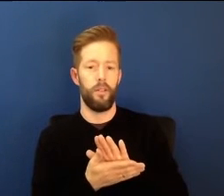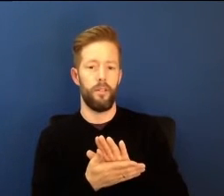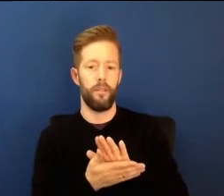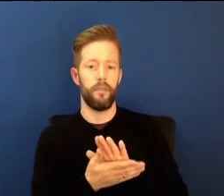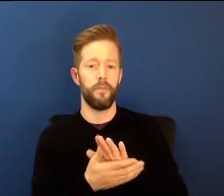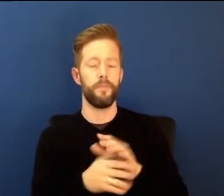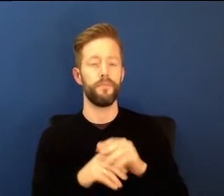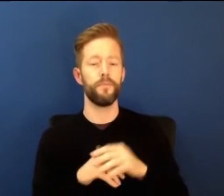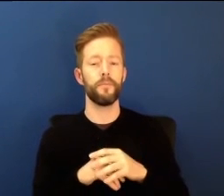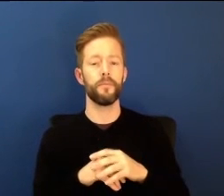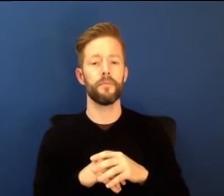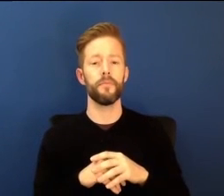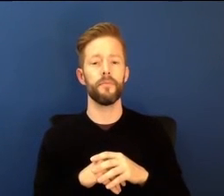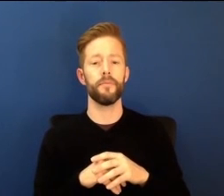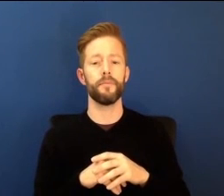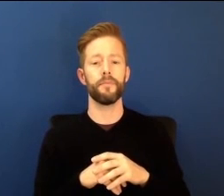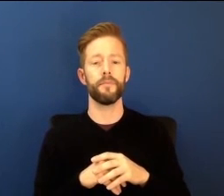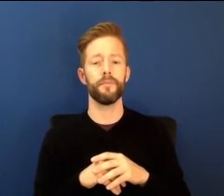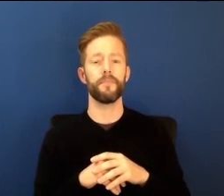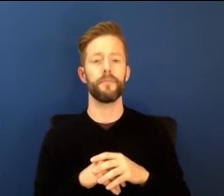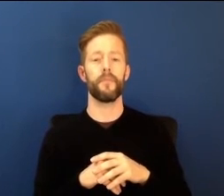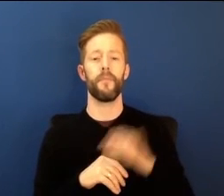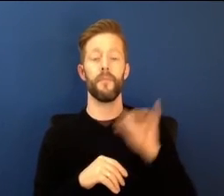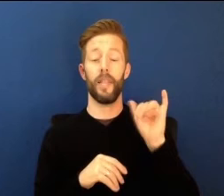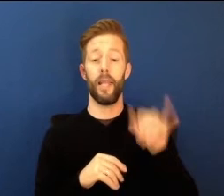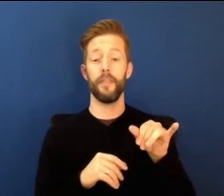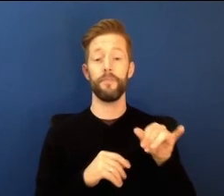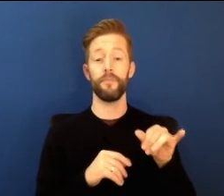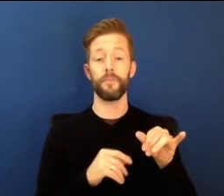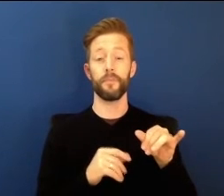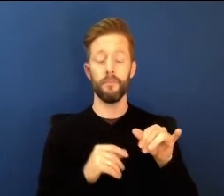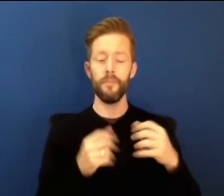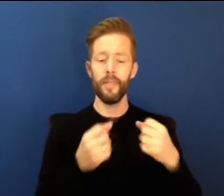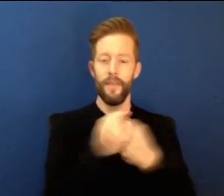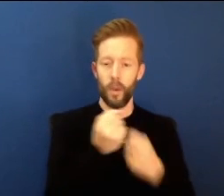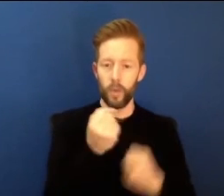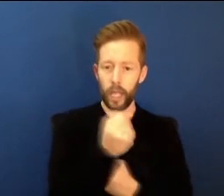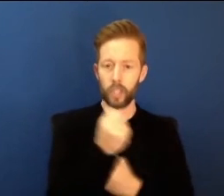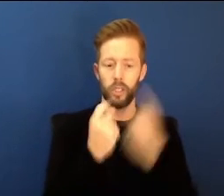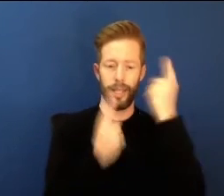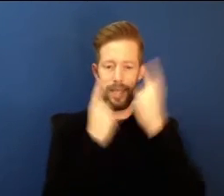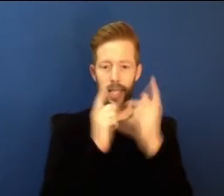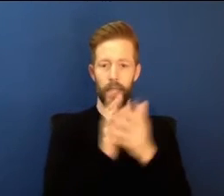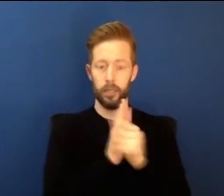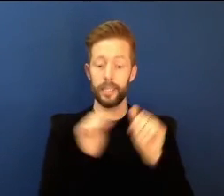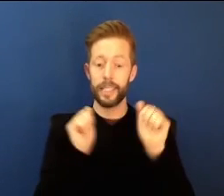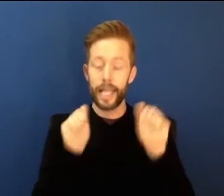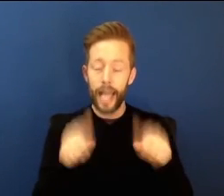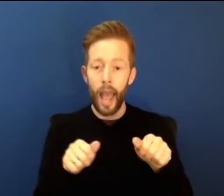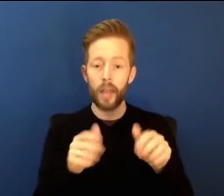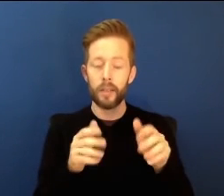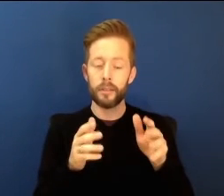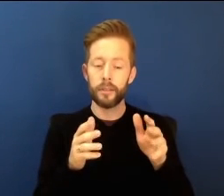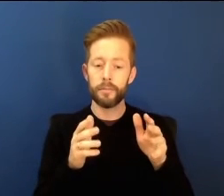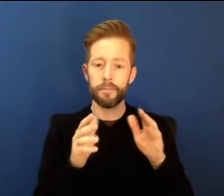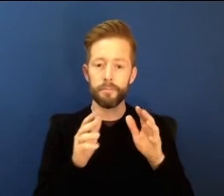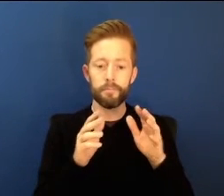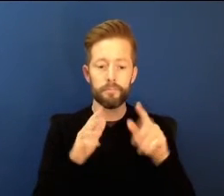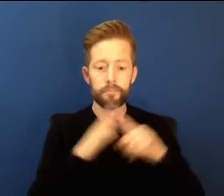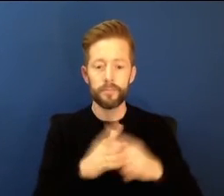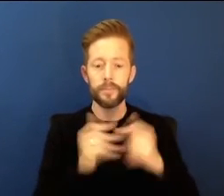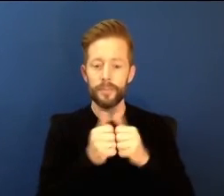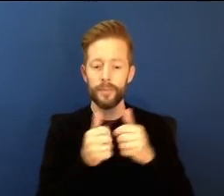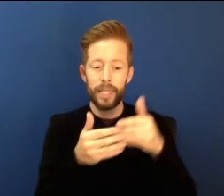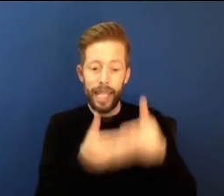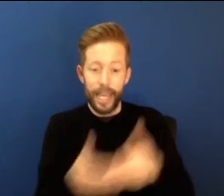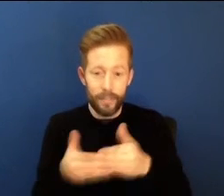necessarily. As we sort of started, it's foundational thinking skills that we can target even with infants and